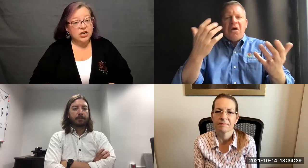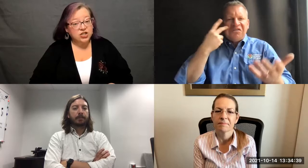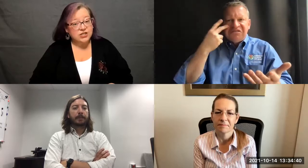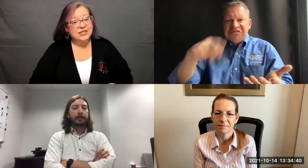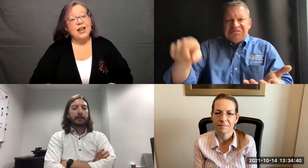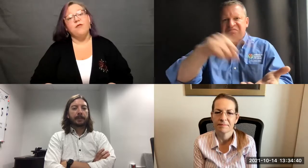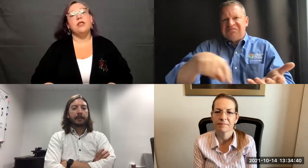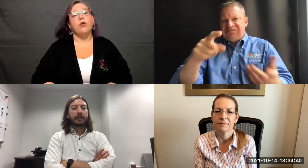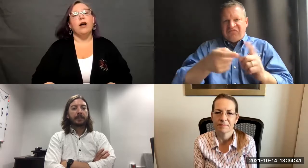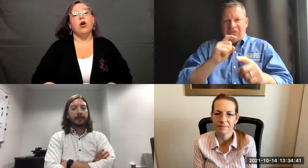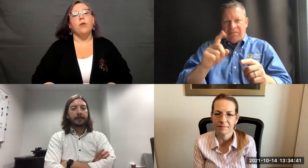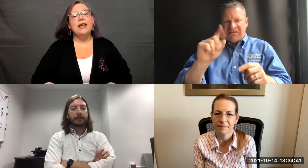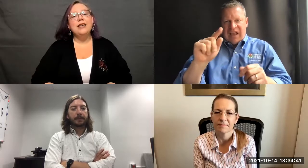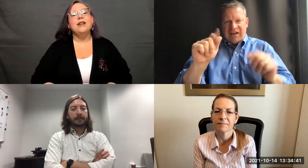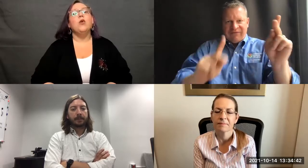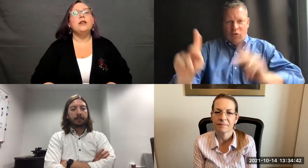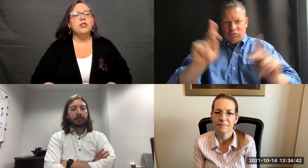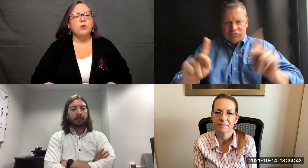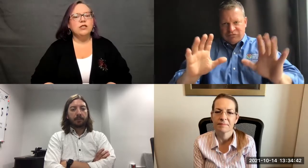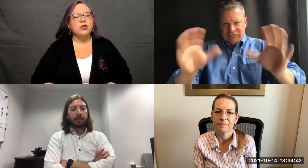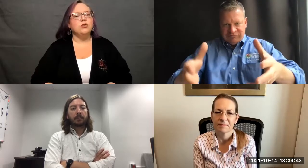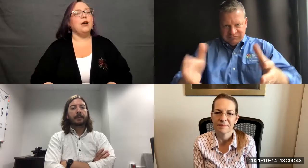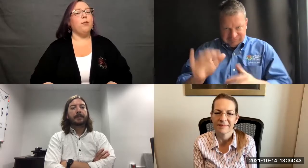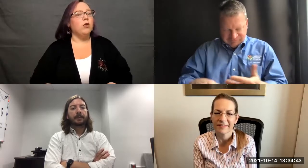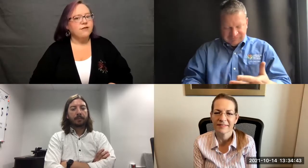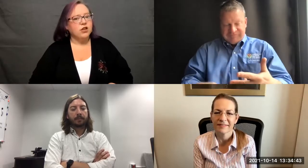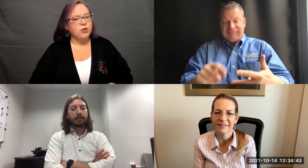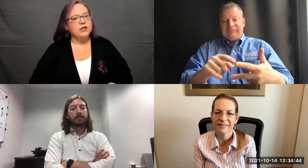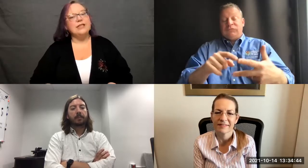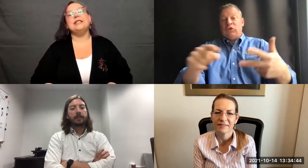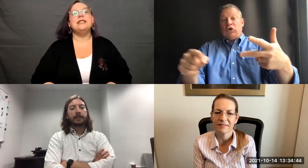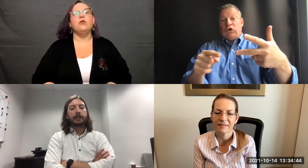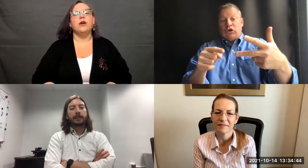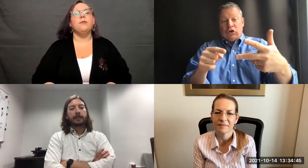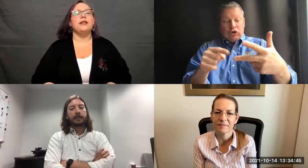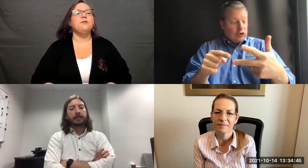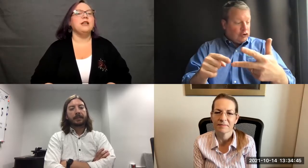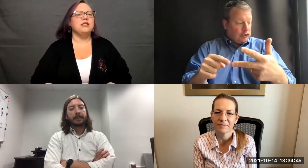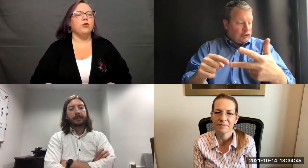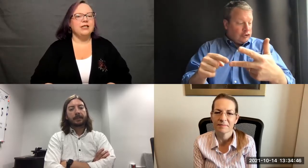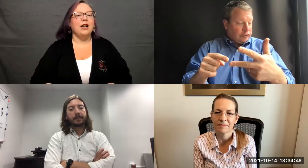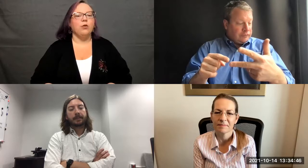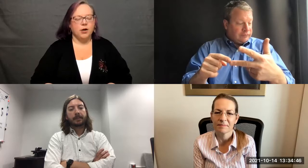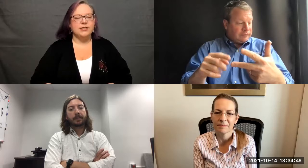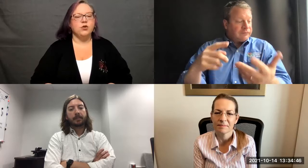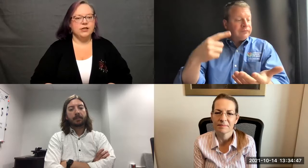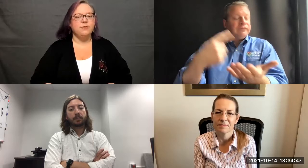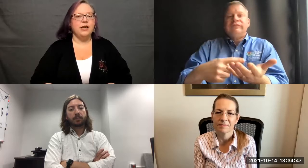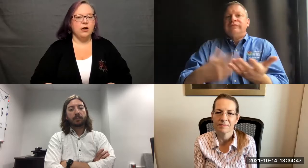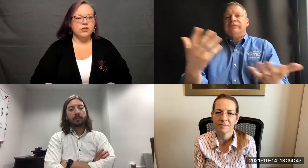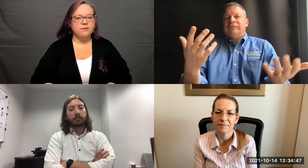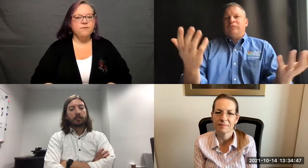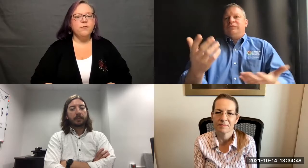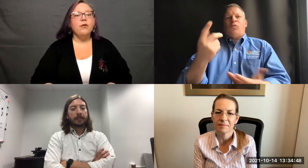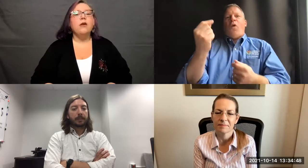some suggestions that have been thrown out already. We just want to take a pulse of the community to see where the best place for the data repository to